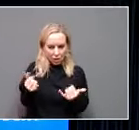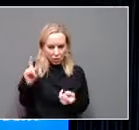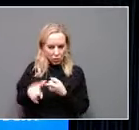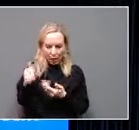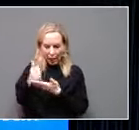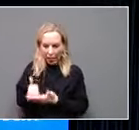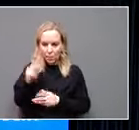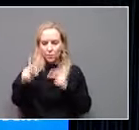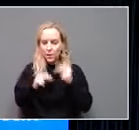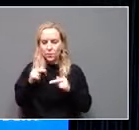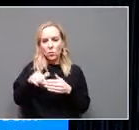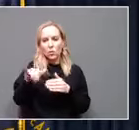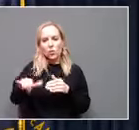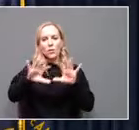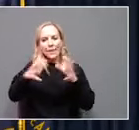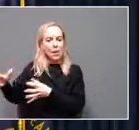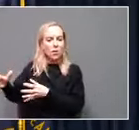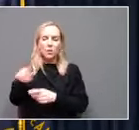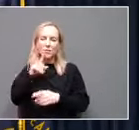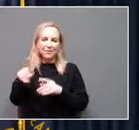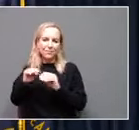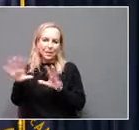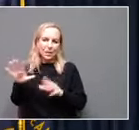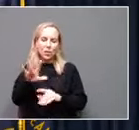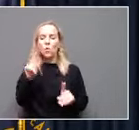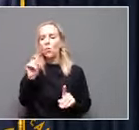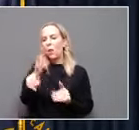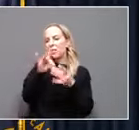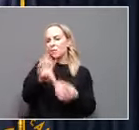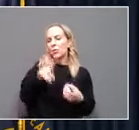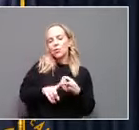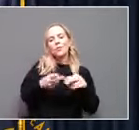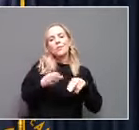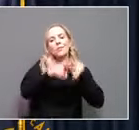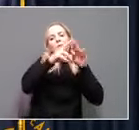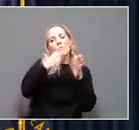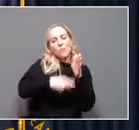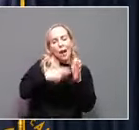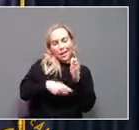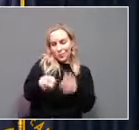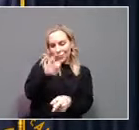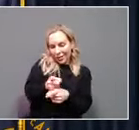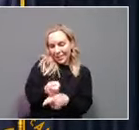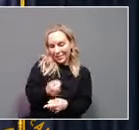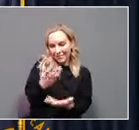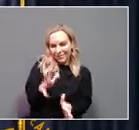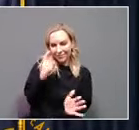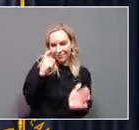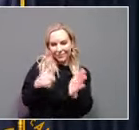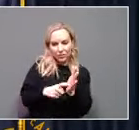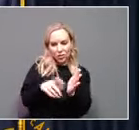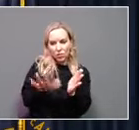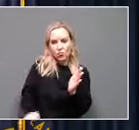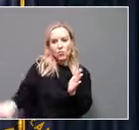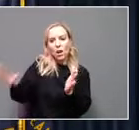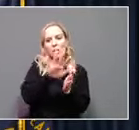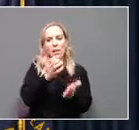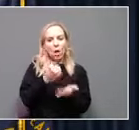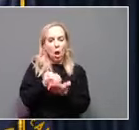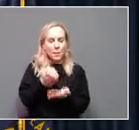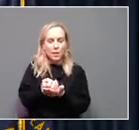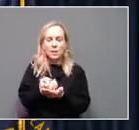in those categories? The question's on rising prices, and you're right. We see it across our economy. We see it based